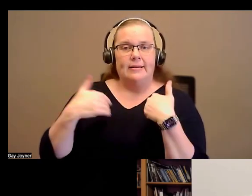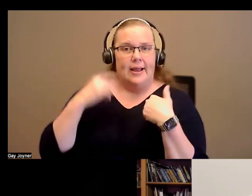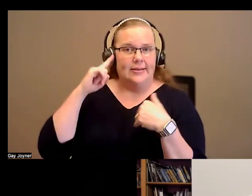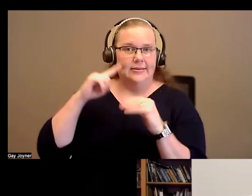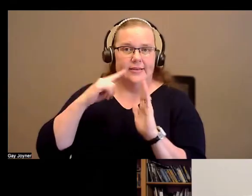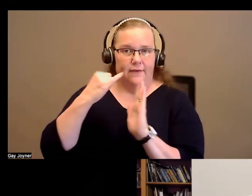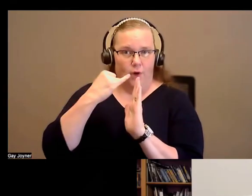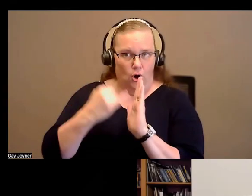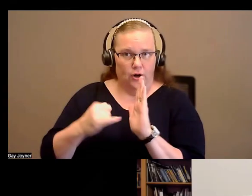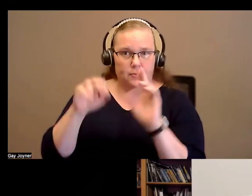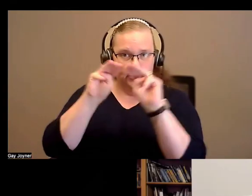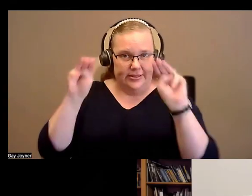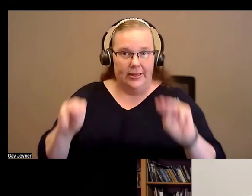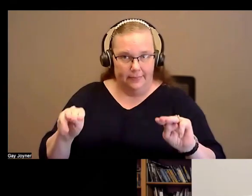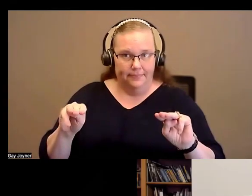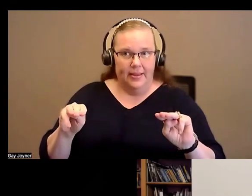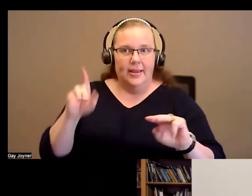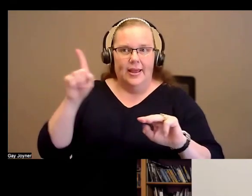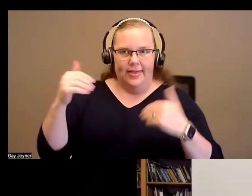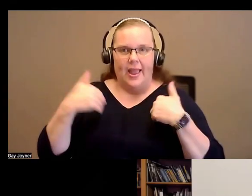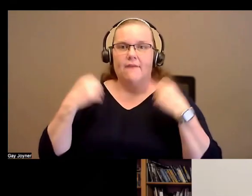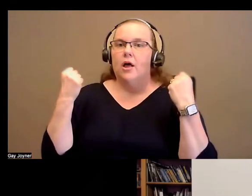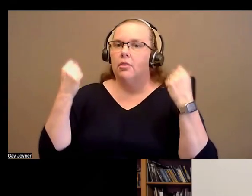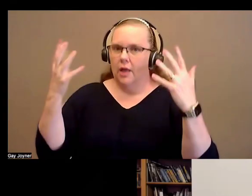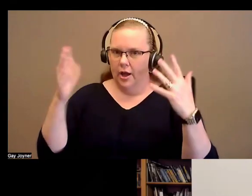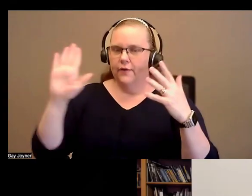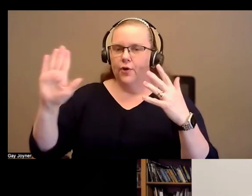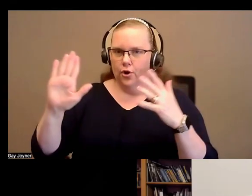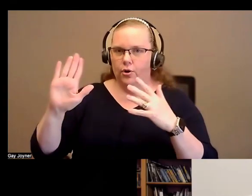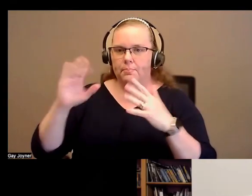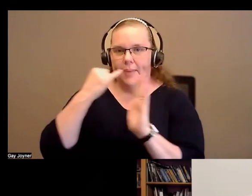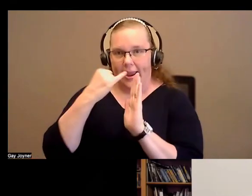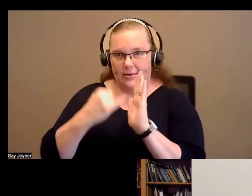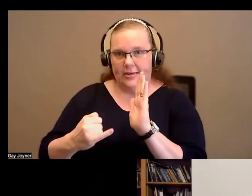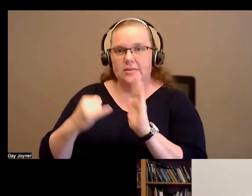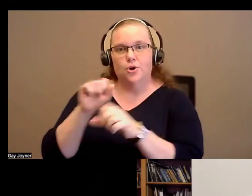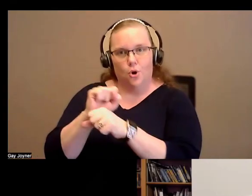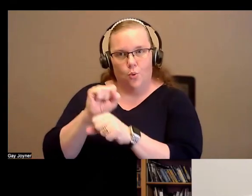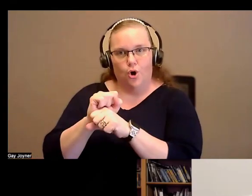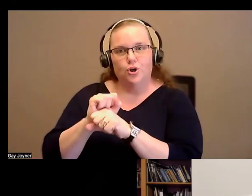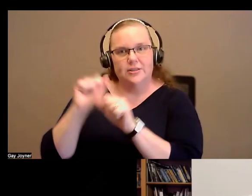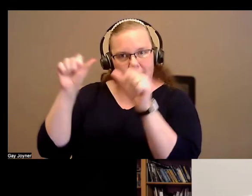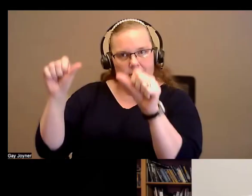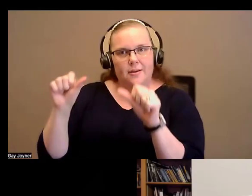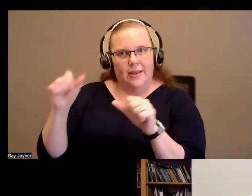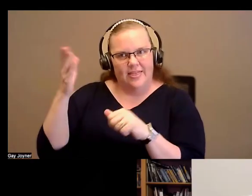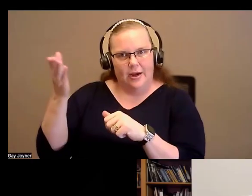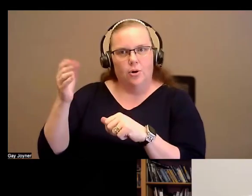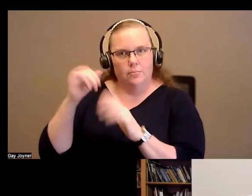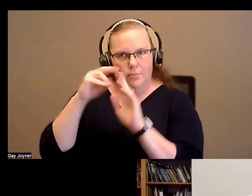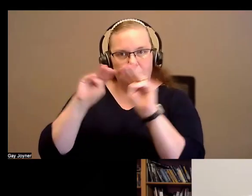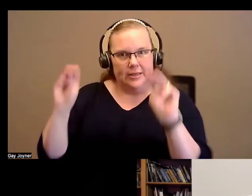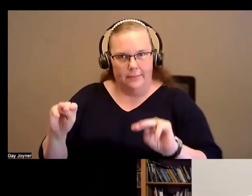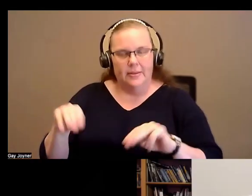Technology, has a deaf art museum oh yeah. and they have a lot of her paintings and her works in